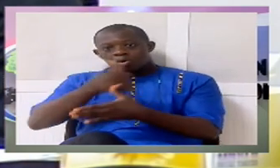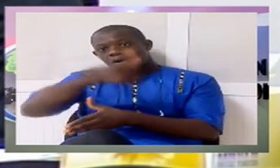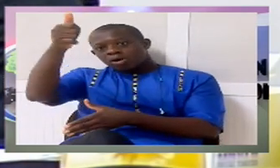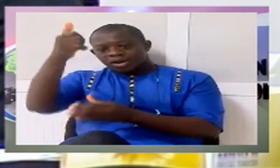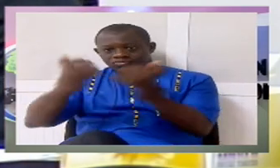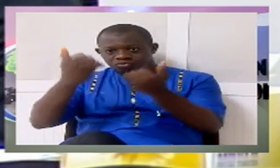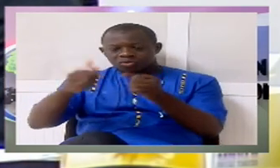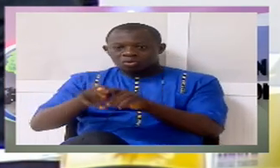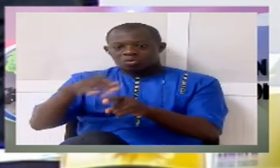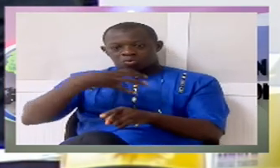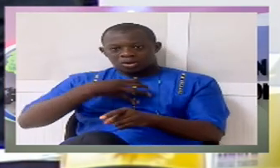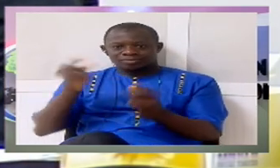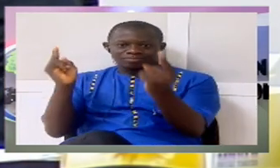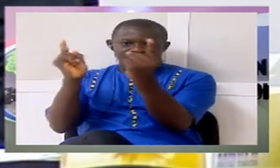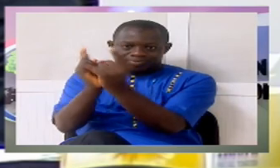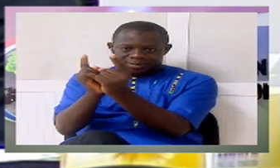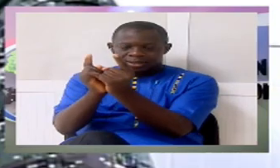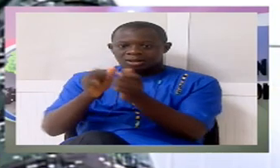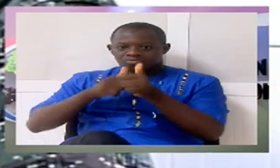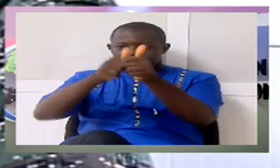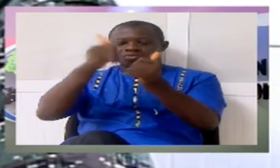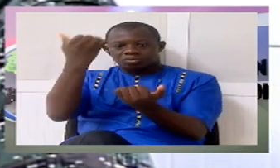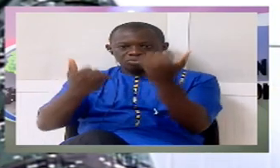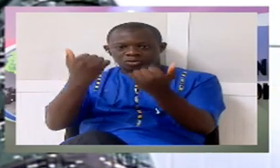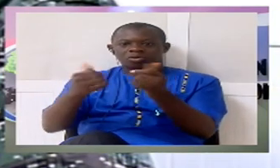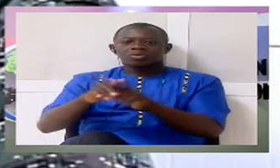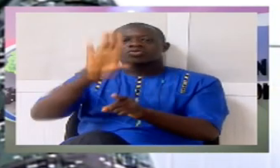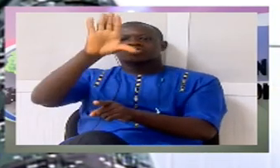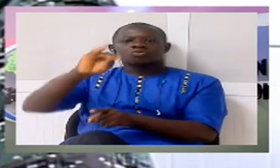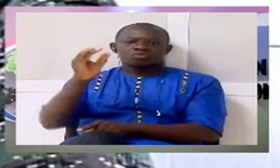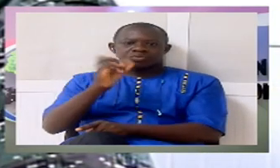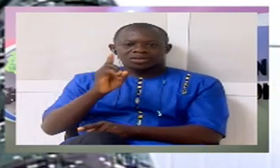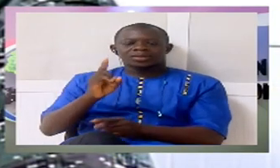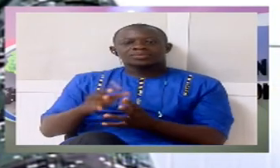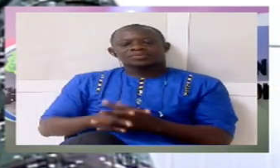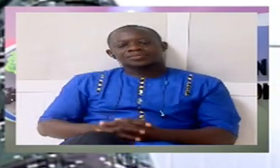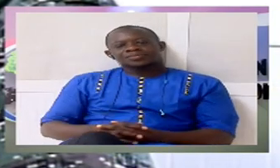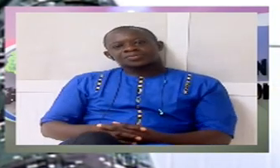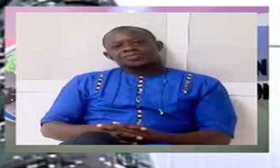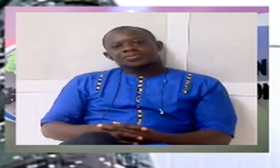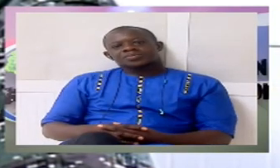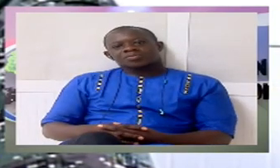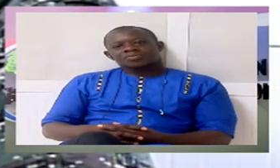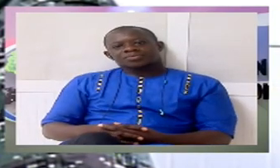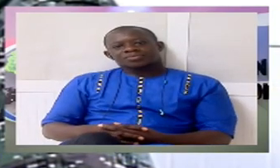normally do? Legi bu fekke ne convoy ba nge dem gen gis dara lo xamne hejna mu ko gatandu ci